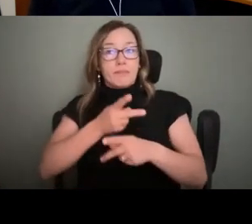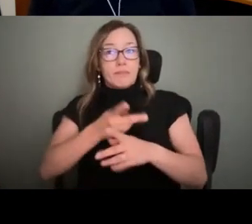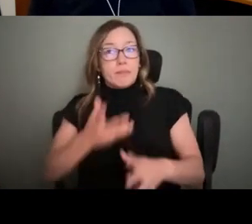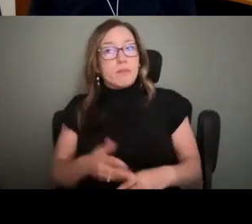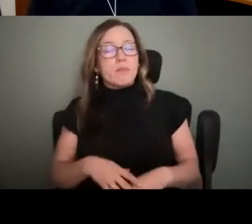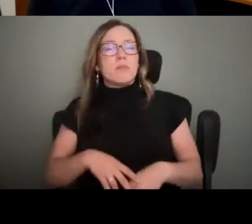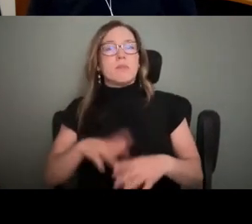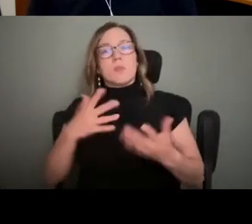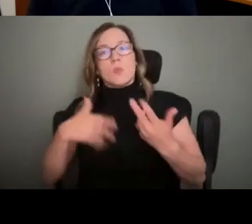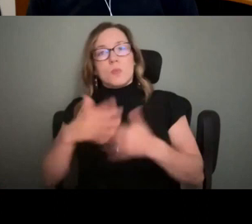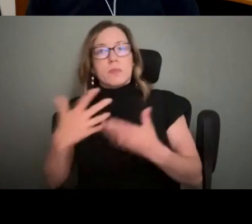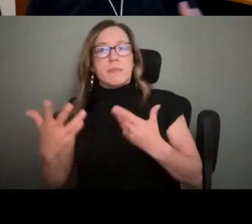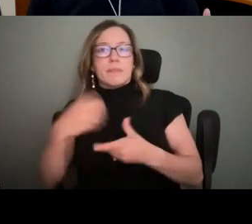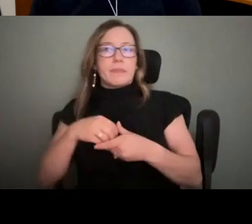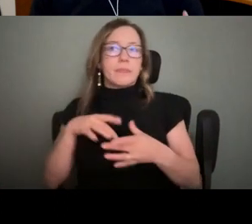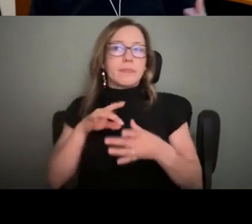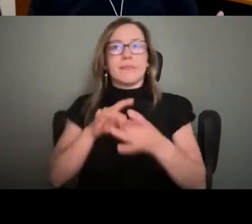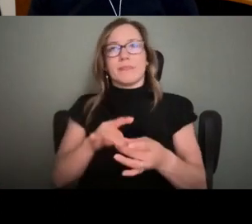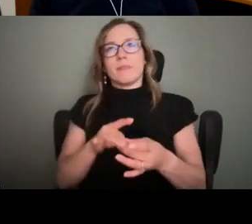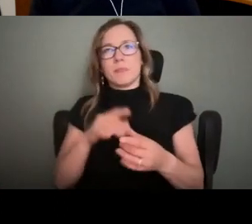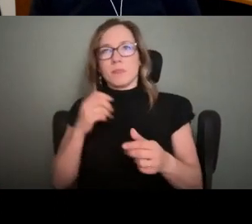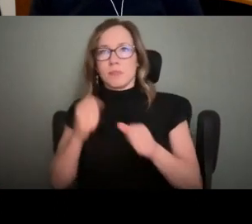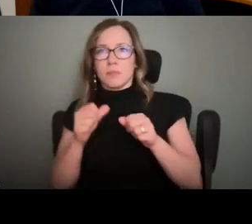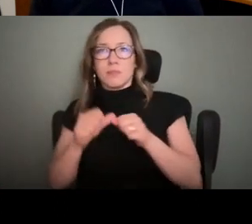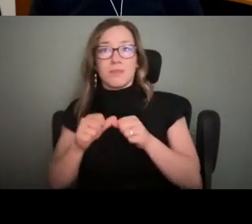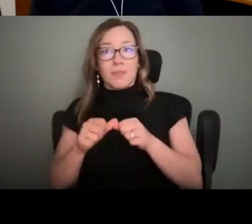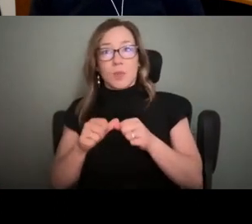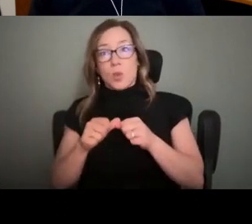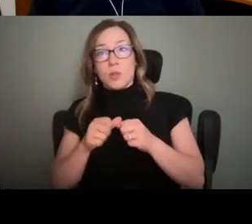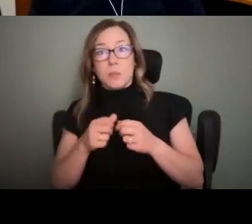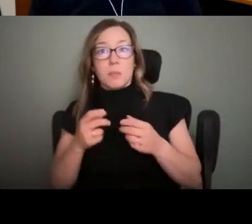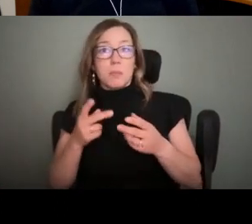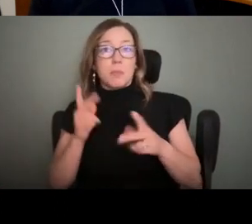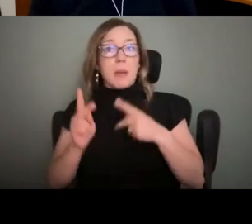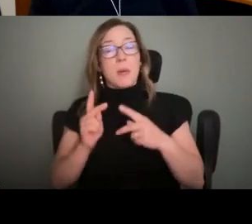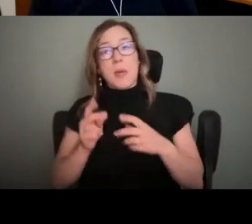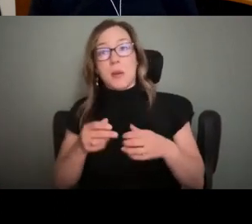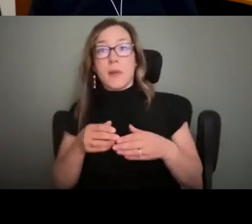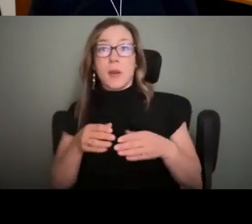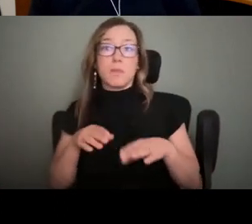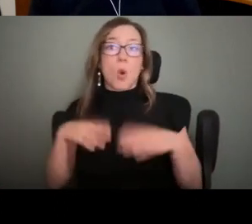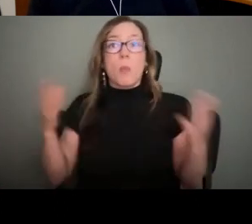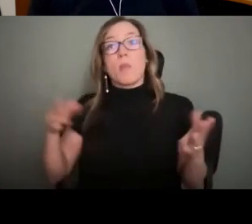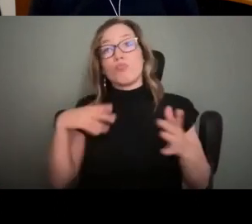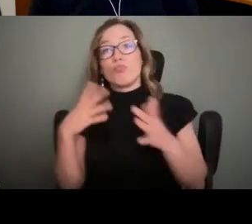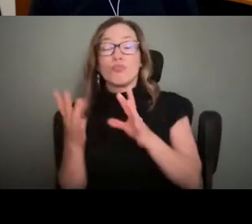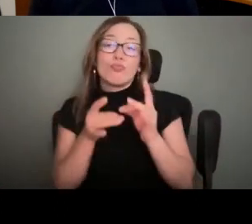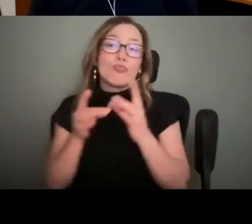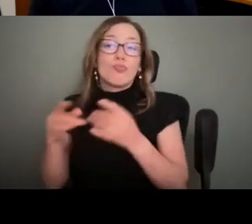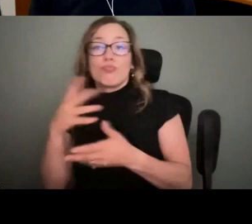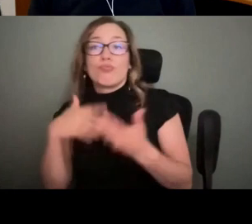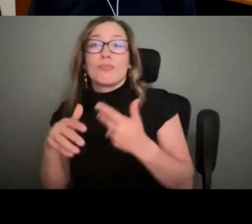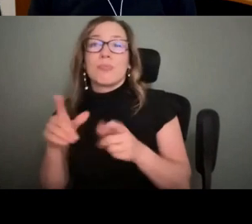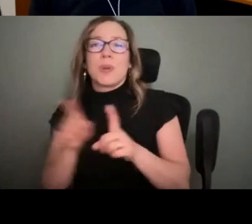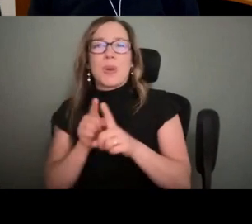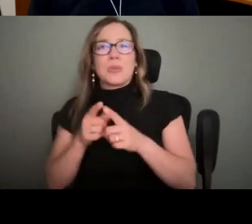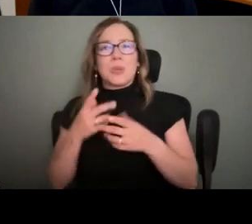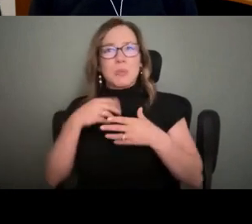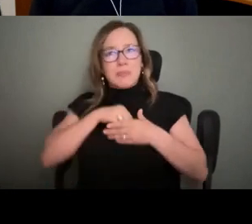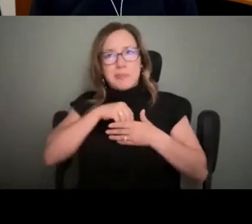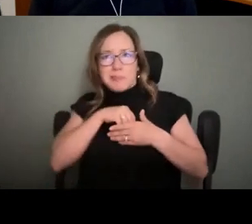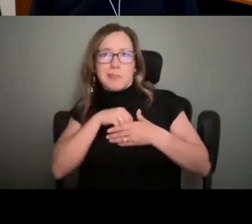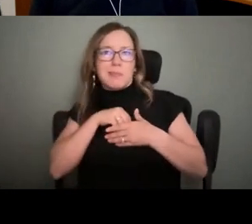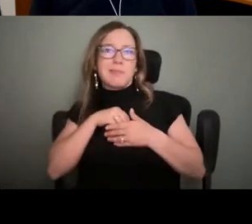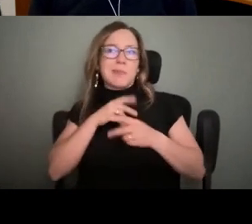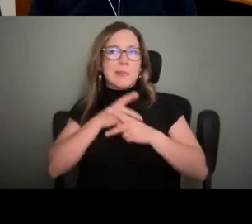social connection, you know, you want to remember that there are extroverts out there that really would like to be part of a group, but there are also introverts who perhaps are